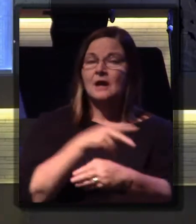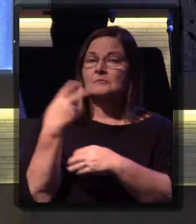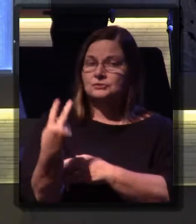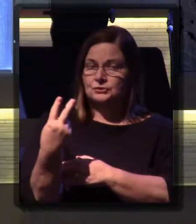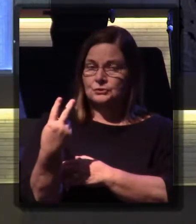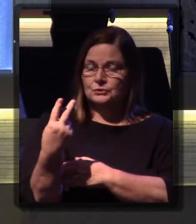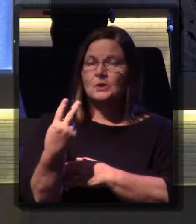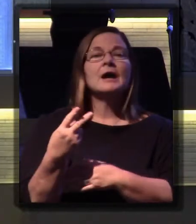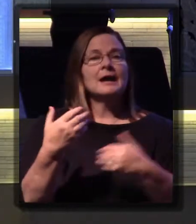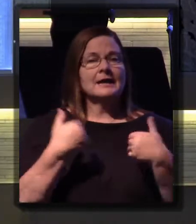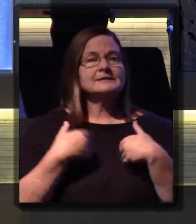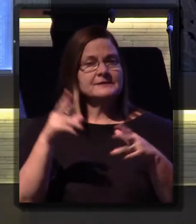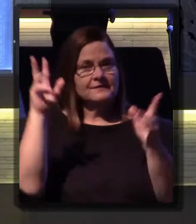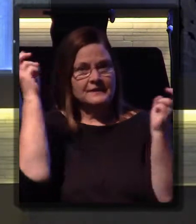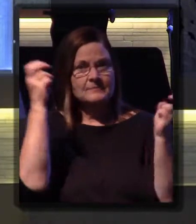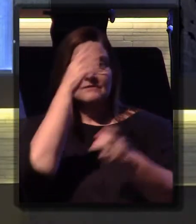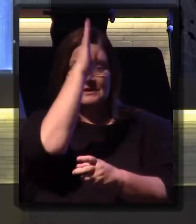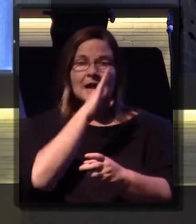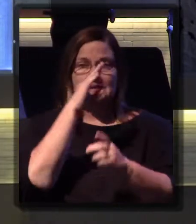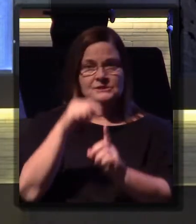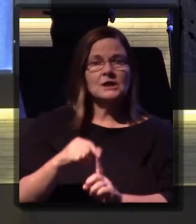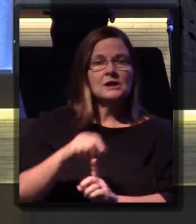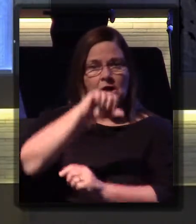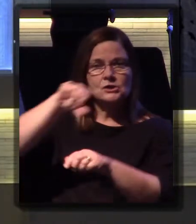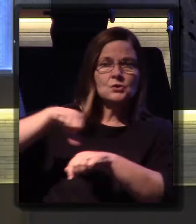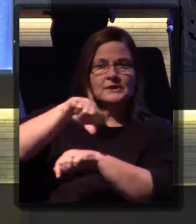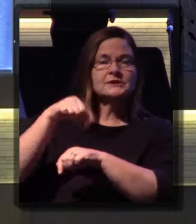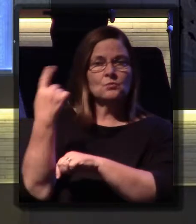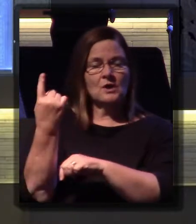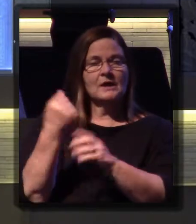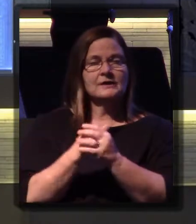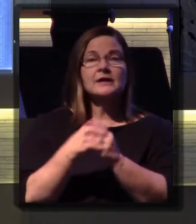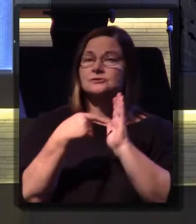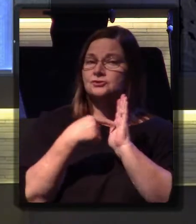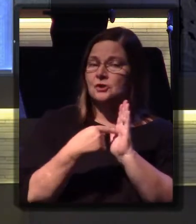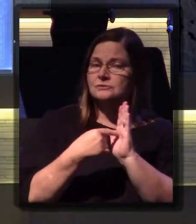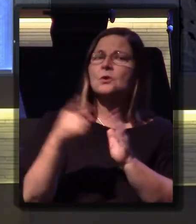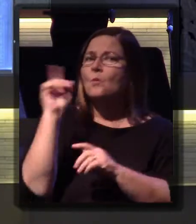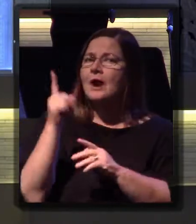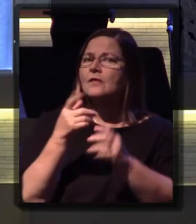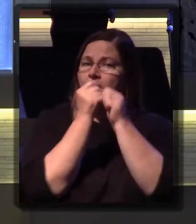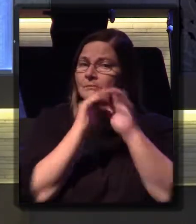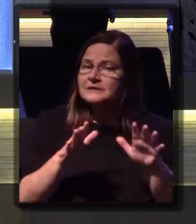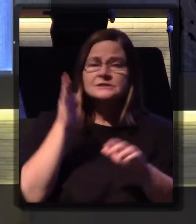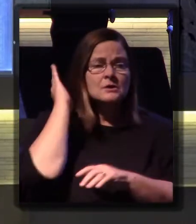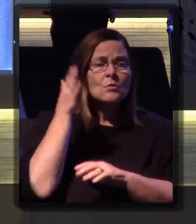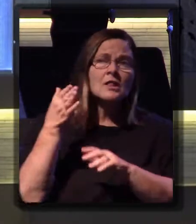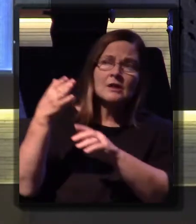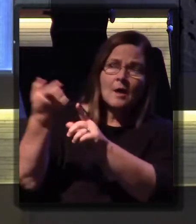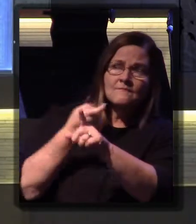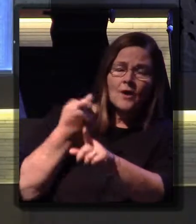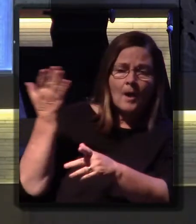entry to the entire Psalter, because Psalm 2 picks up on the theme of God's anointed one and points us